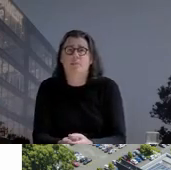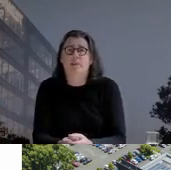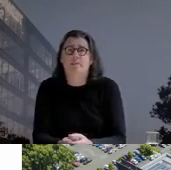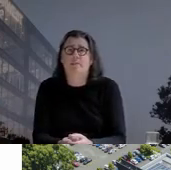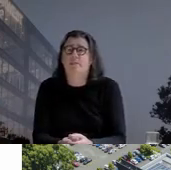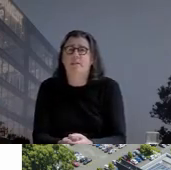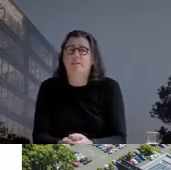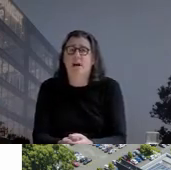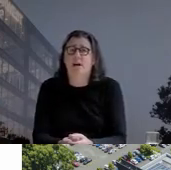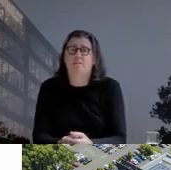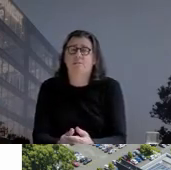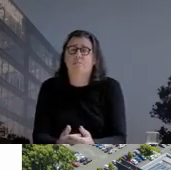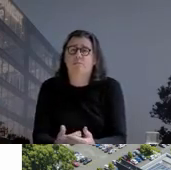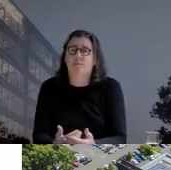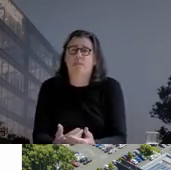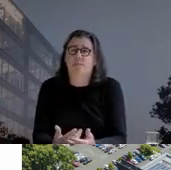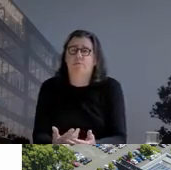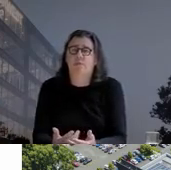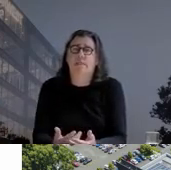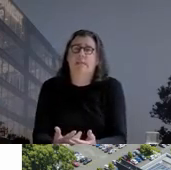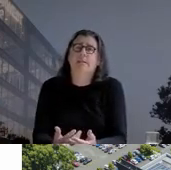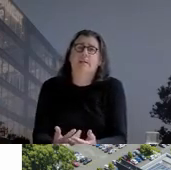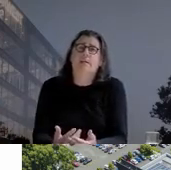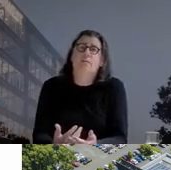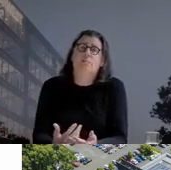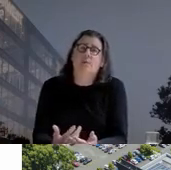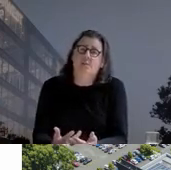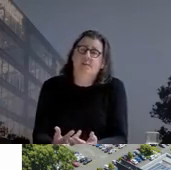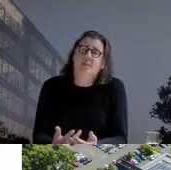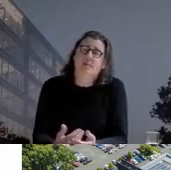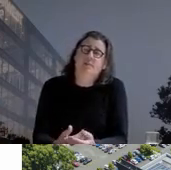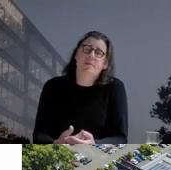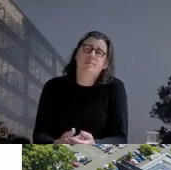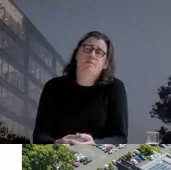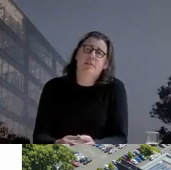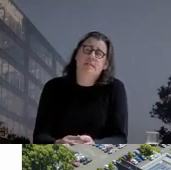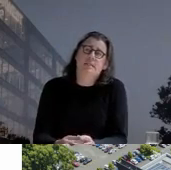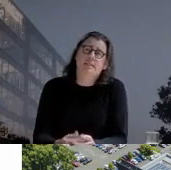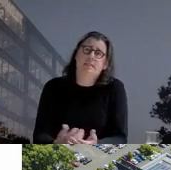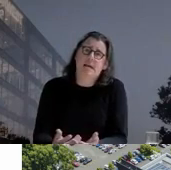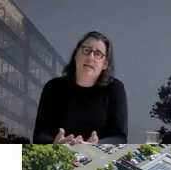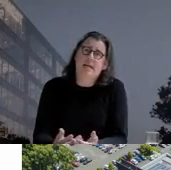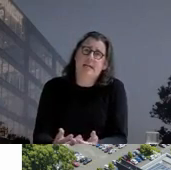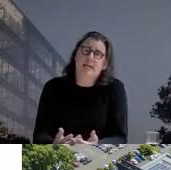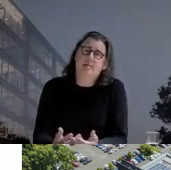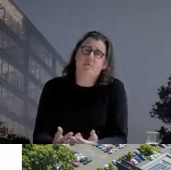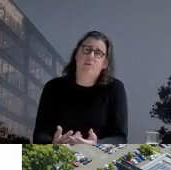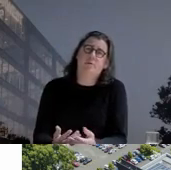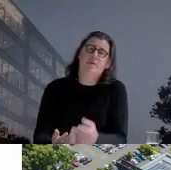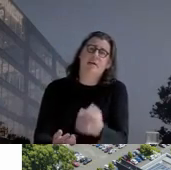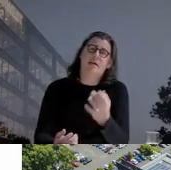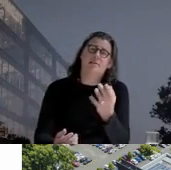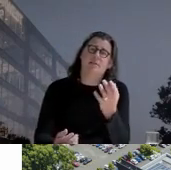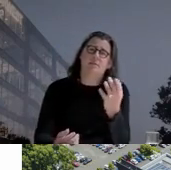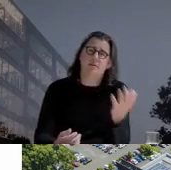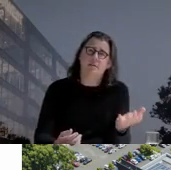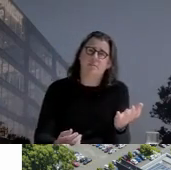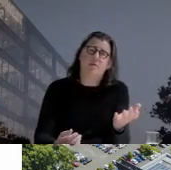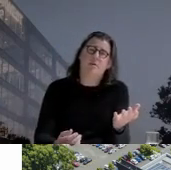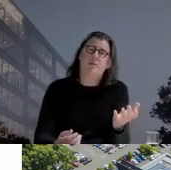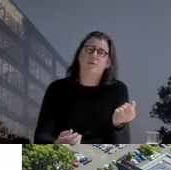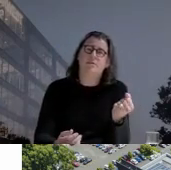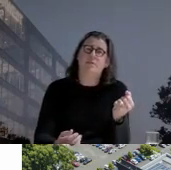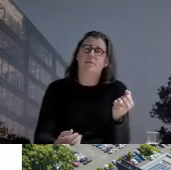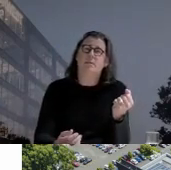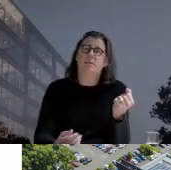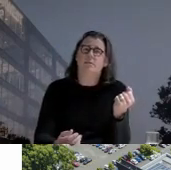at just better than 3 stars, which is pretty disappointing. But when you drill into the data a little bit more, you realize that Green